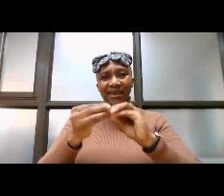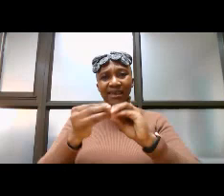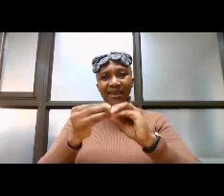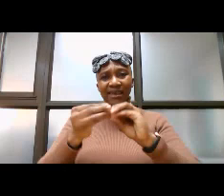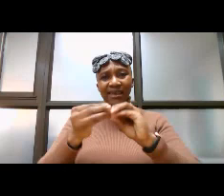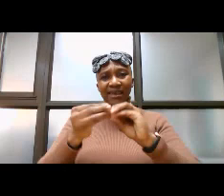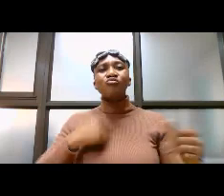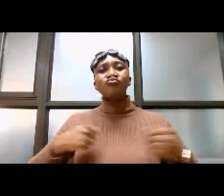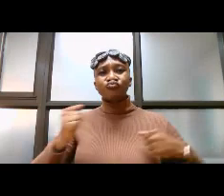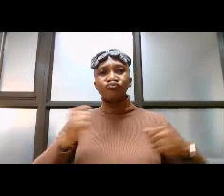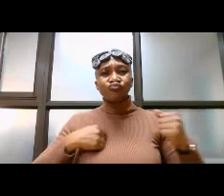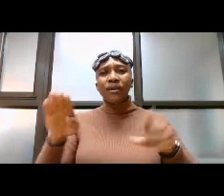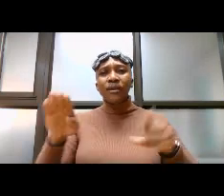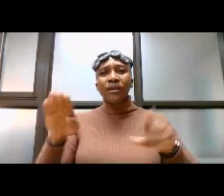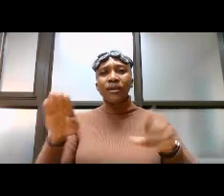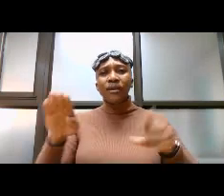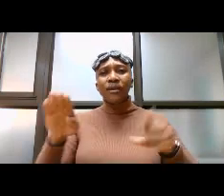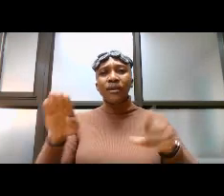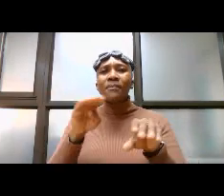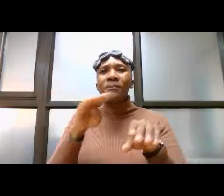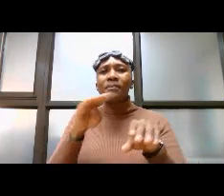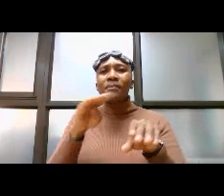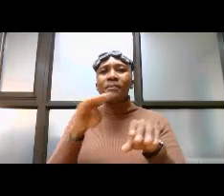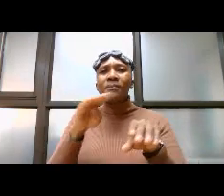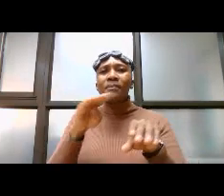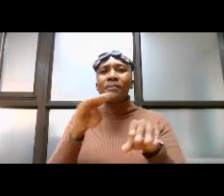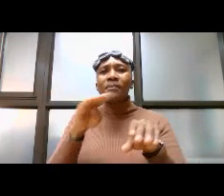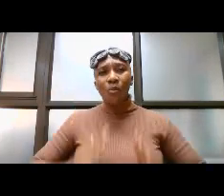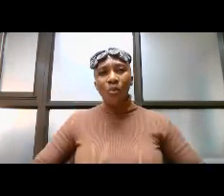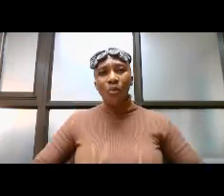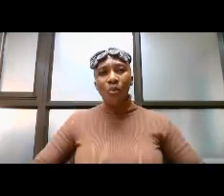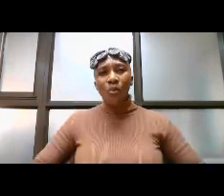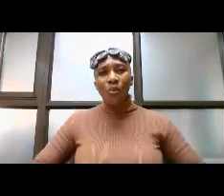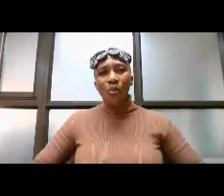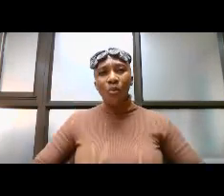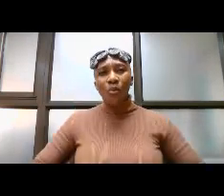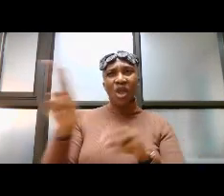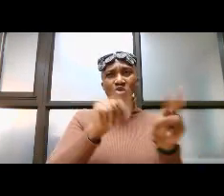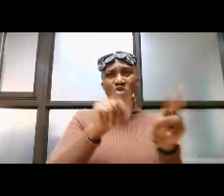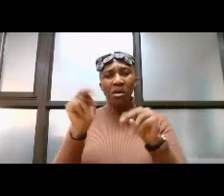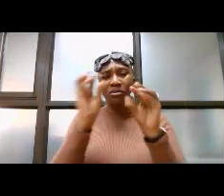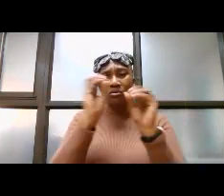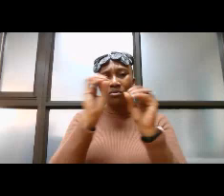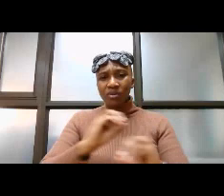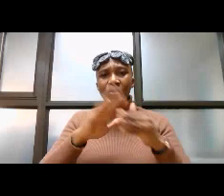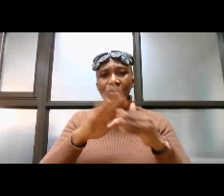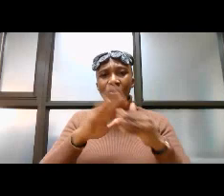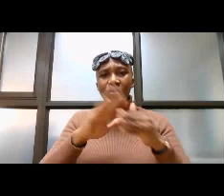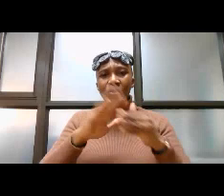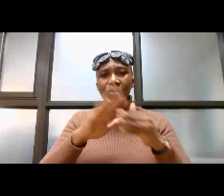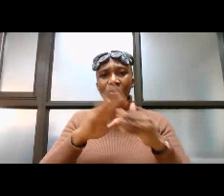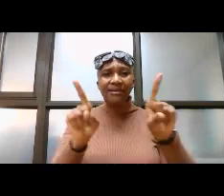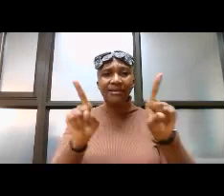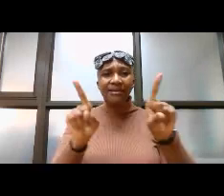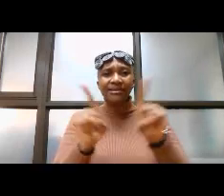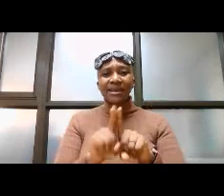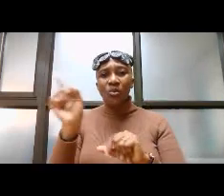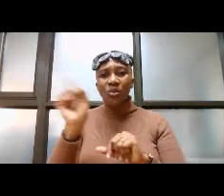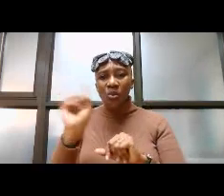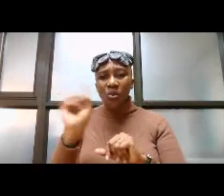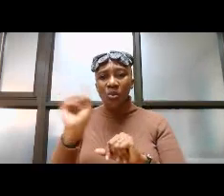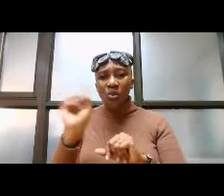were considered abnormal because the color and the body features, they were considered the small. They said she